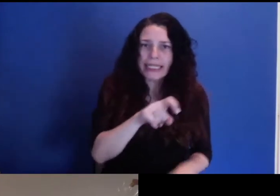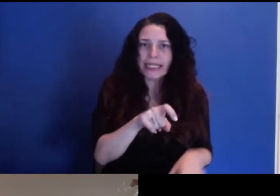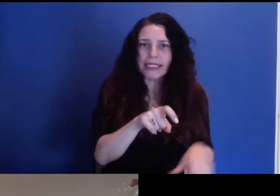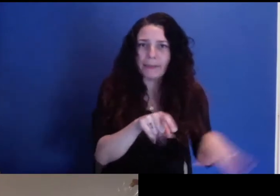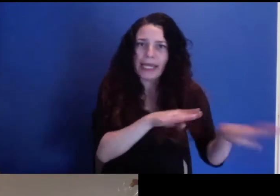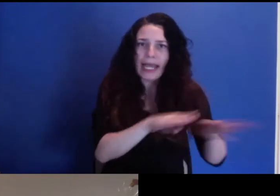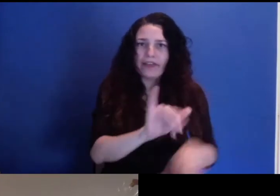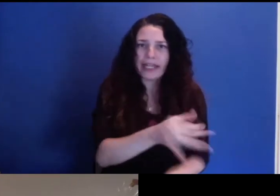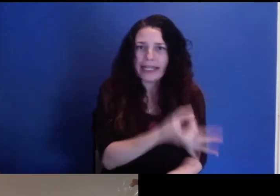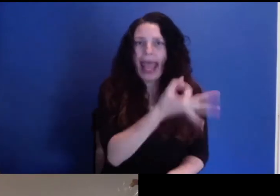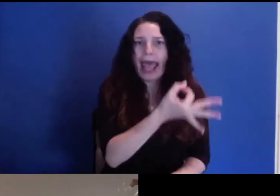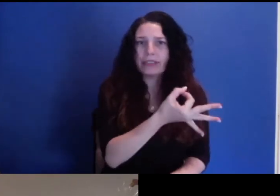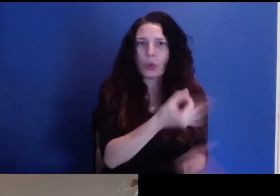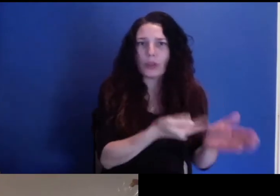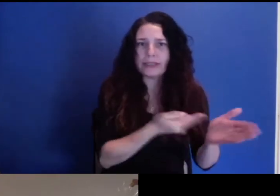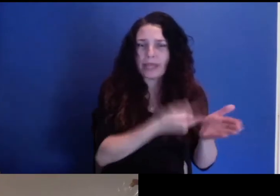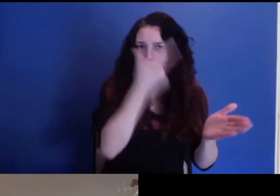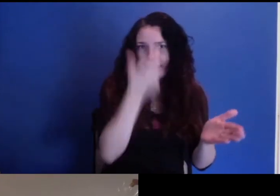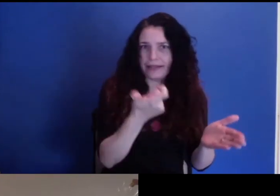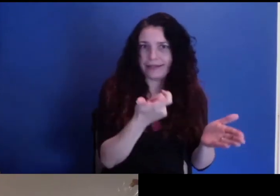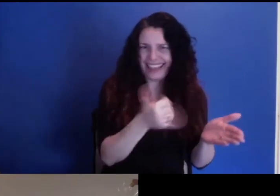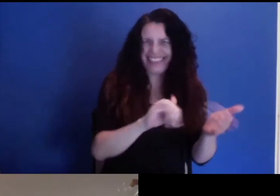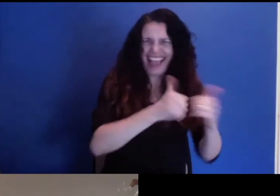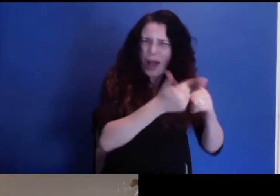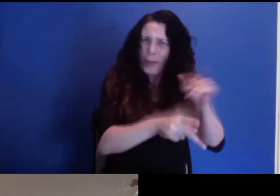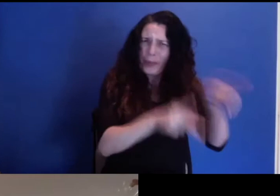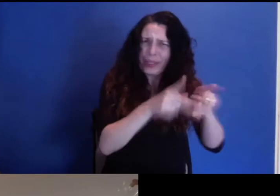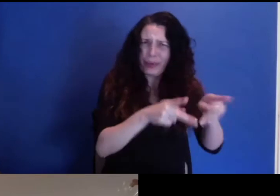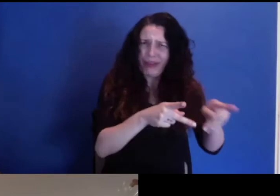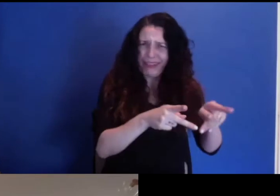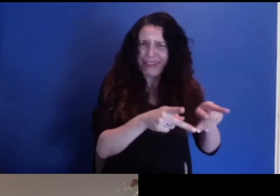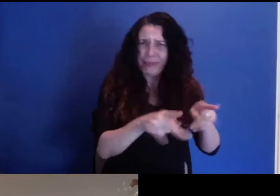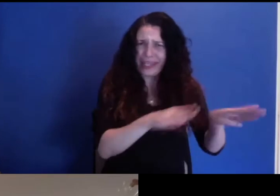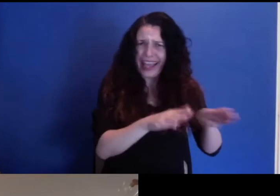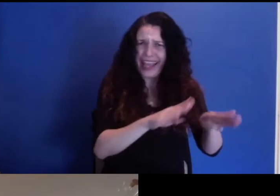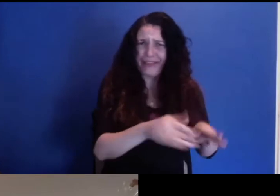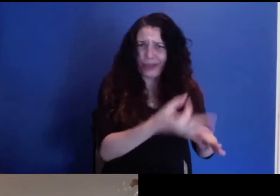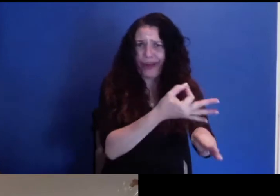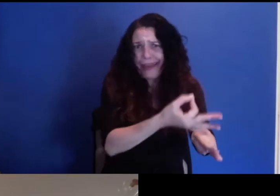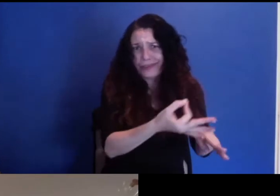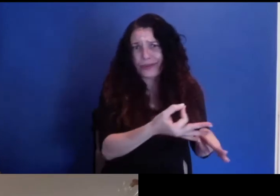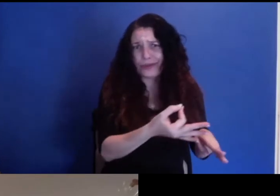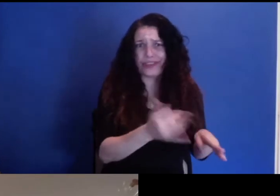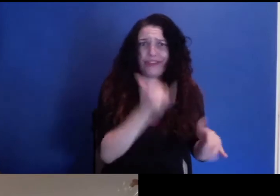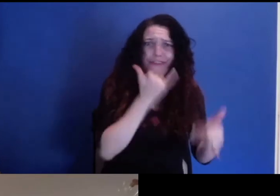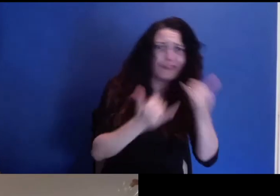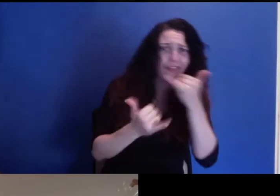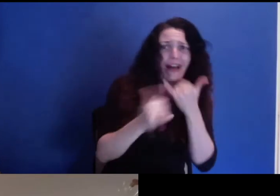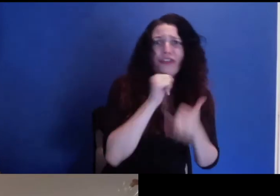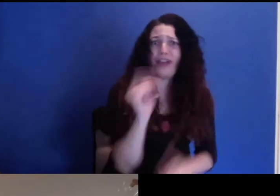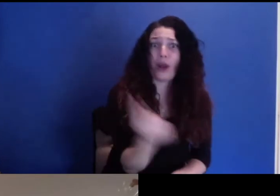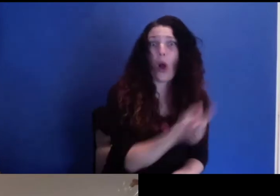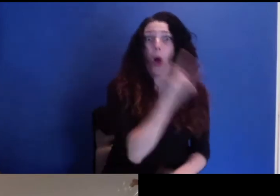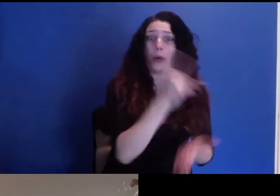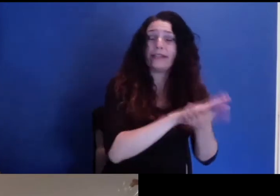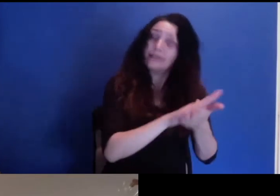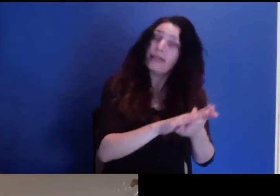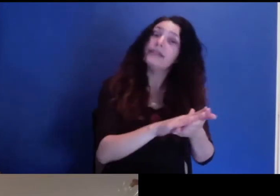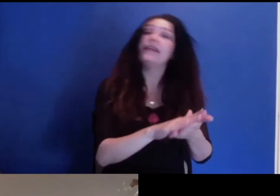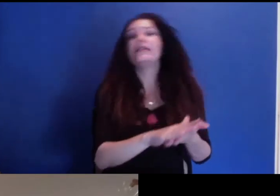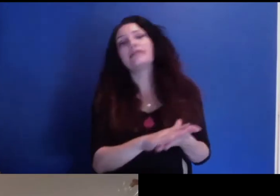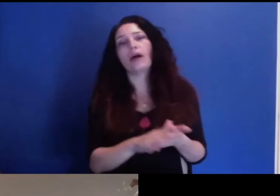nice, they're not so nice, they're flawed, they contain layers. And I think that as disabled people, we're kind of supposed to be